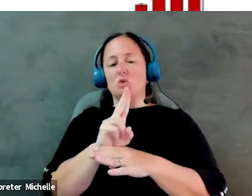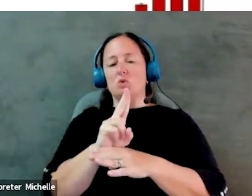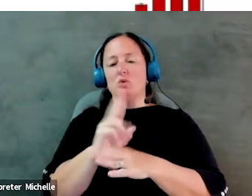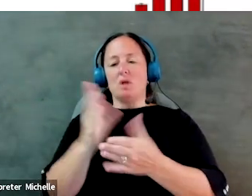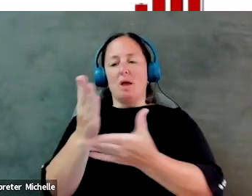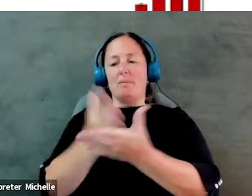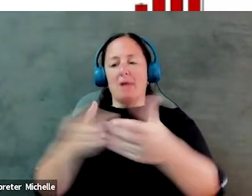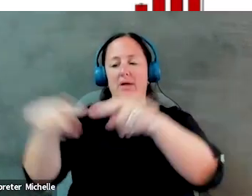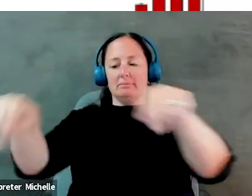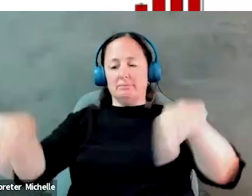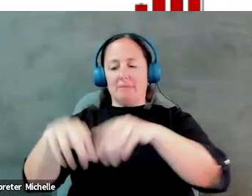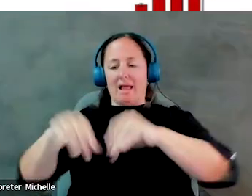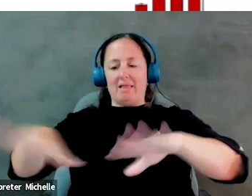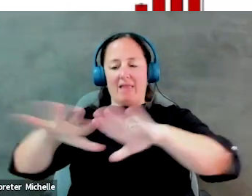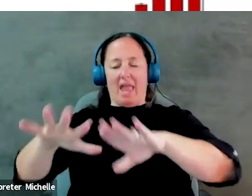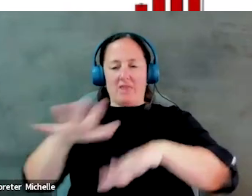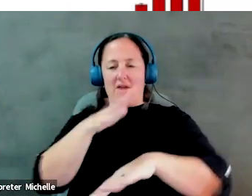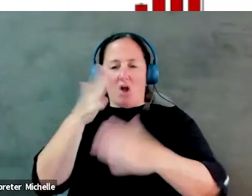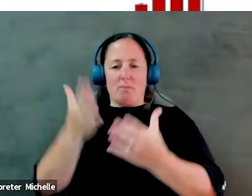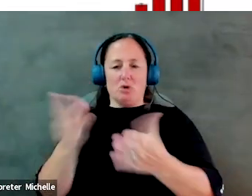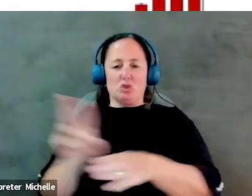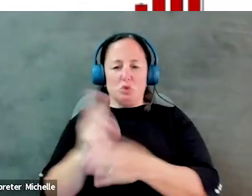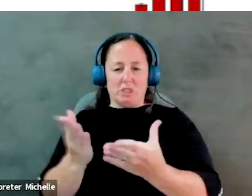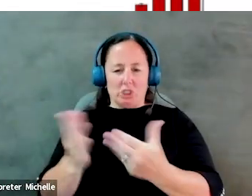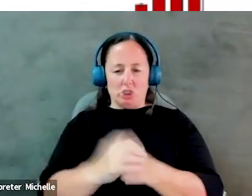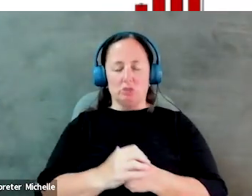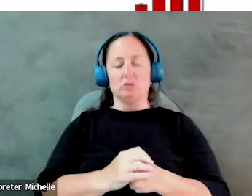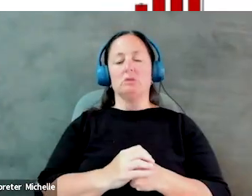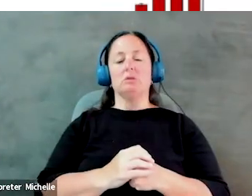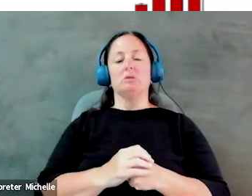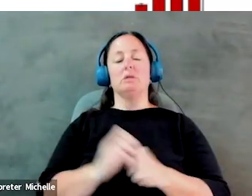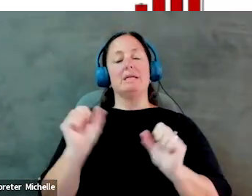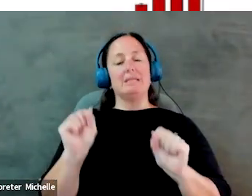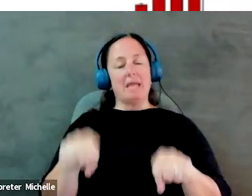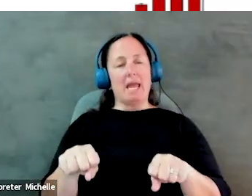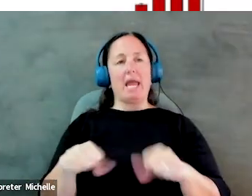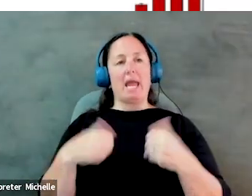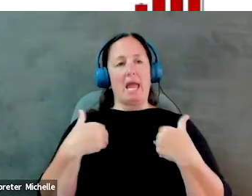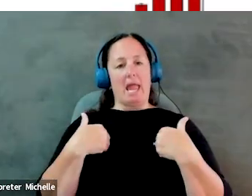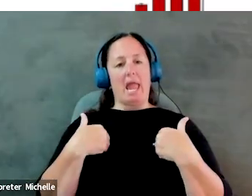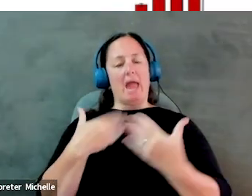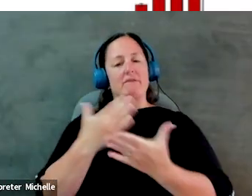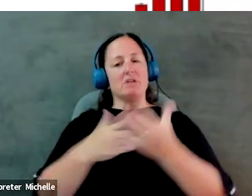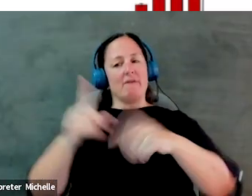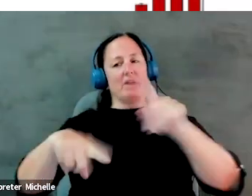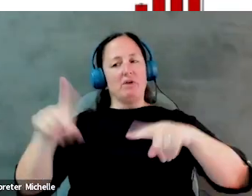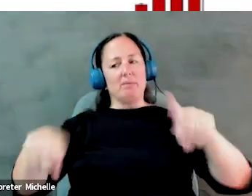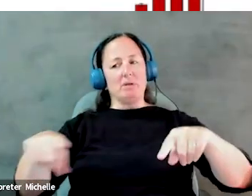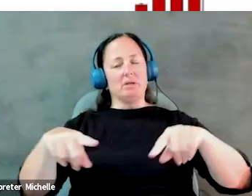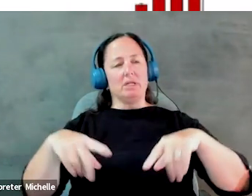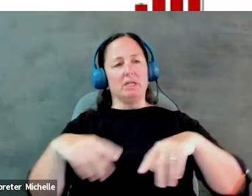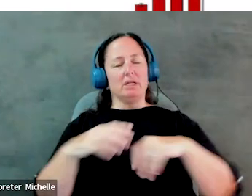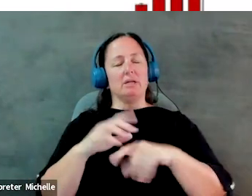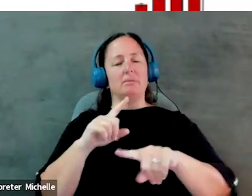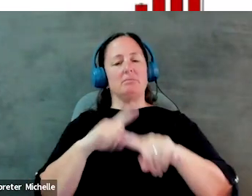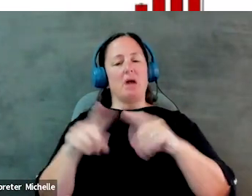in a plot of land, which is what the farmers use here. And even though there was variability,